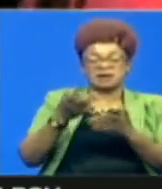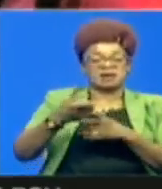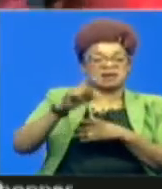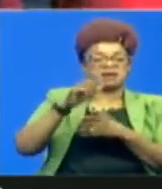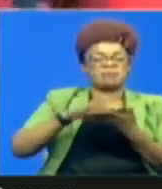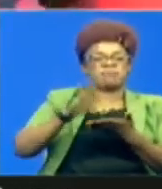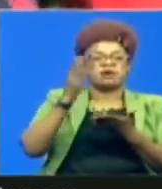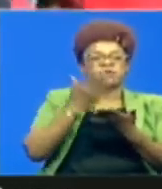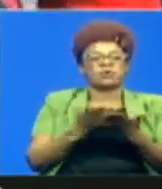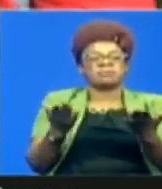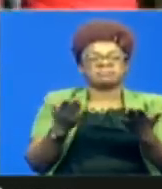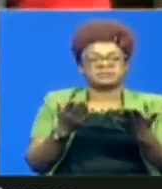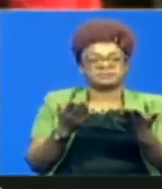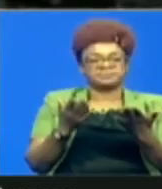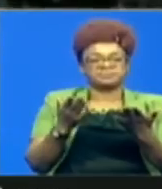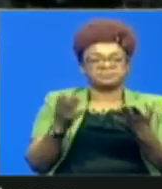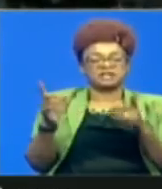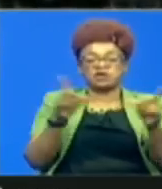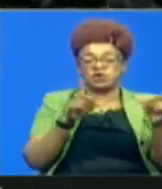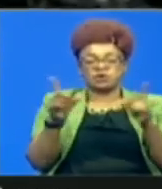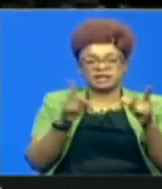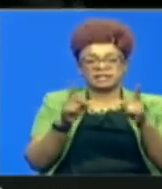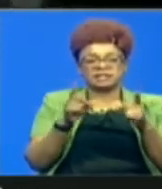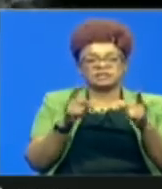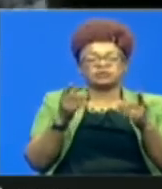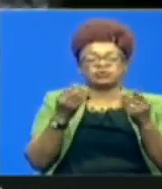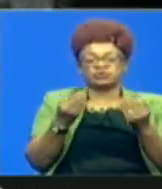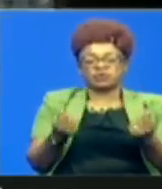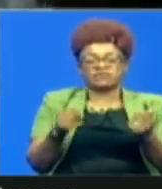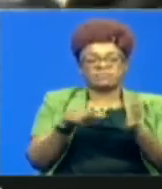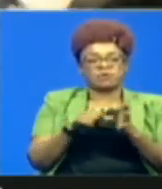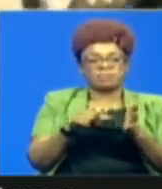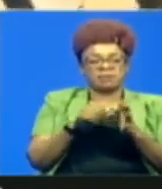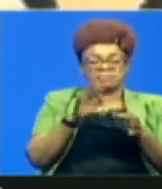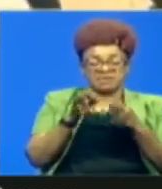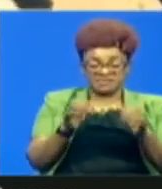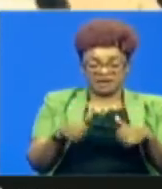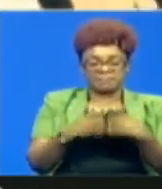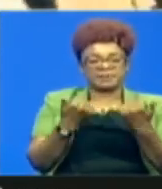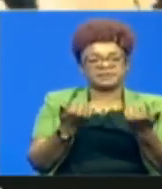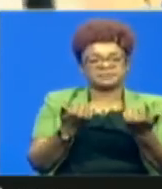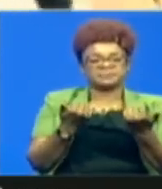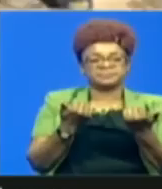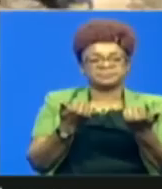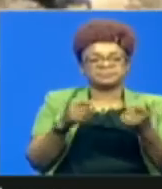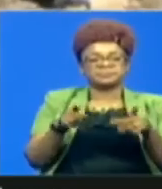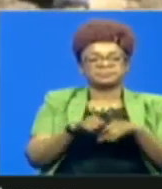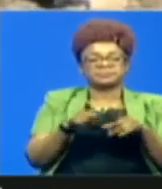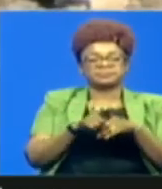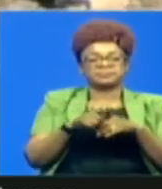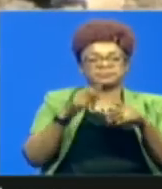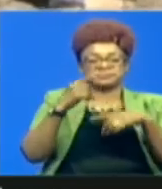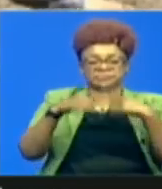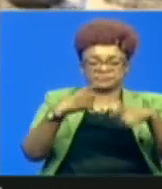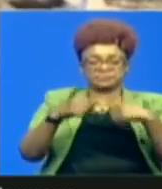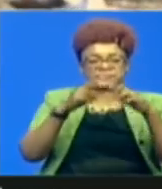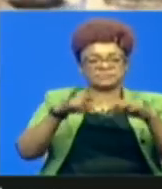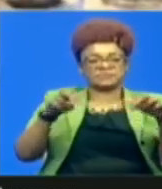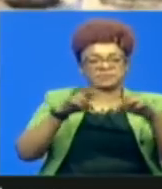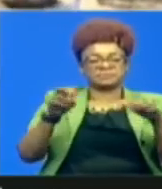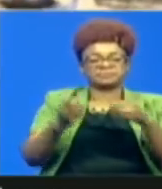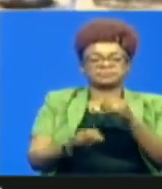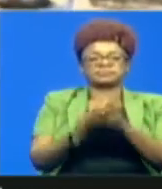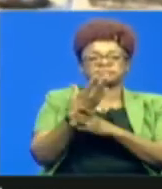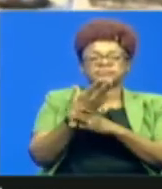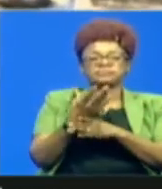equipped firefighting trucks so as to contain such incidents faster. Police are still conducting investigations to establish the